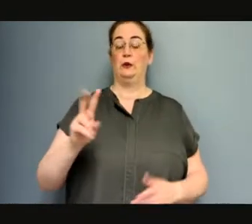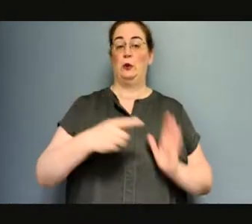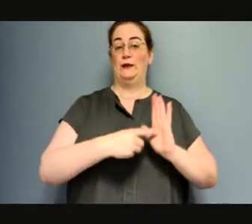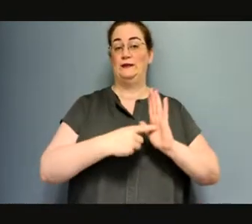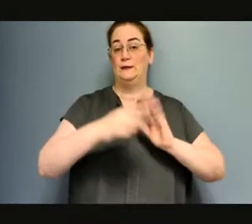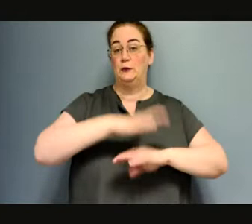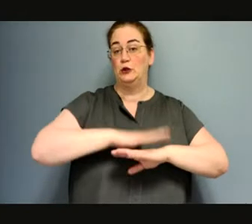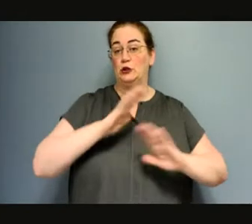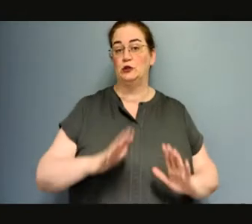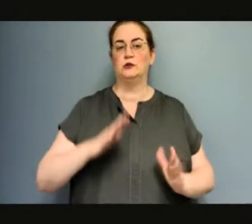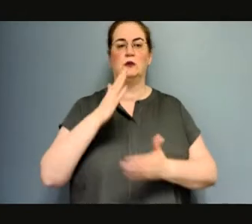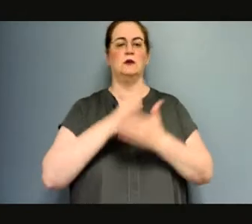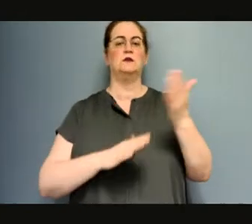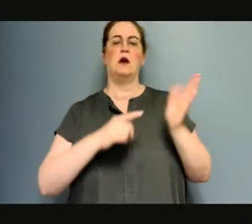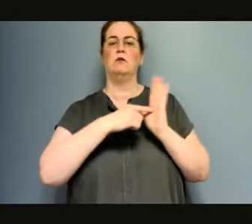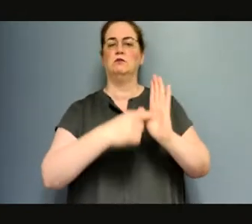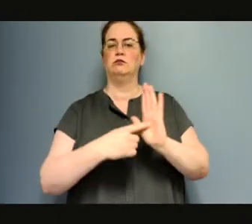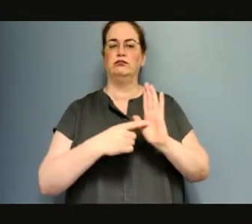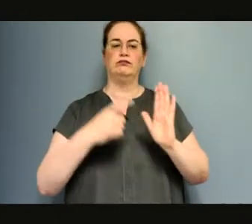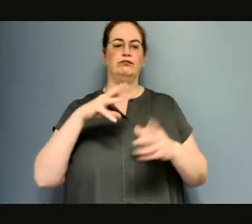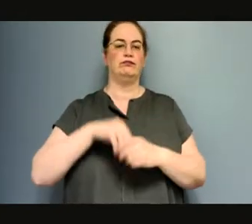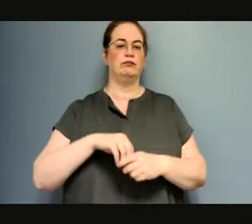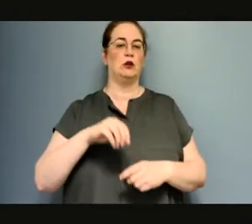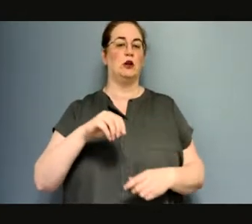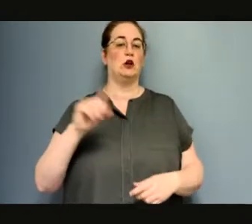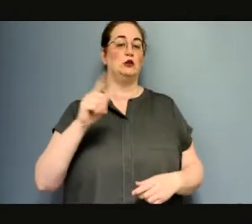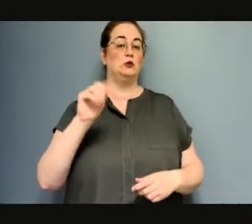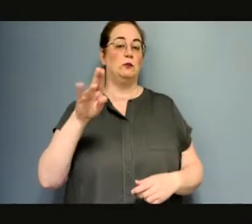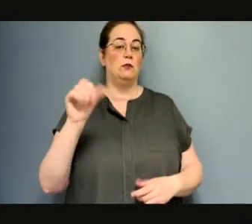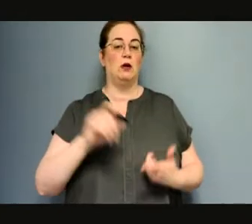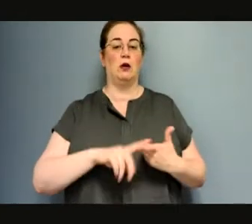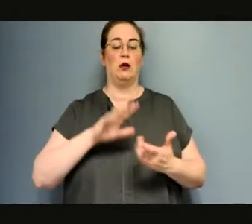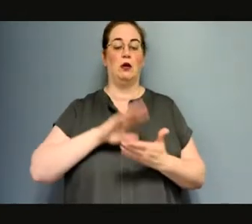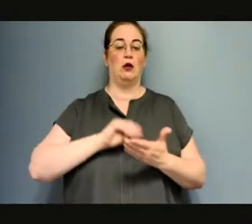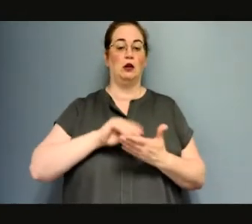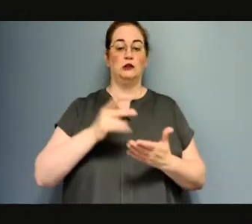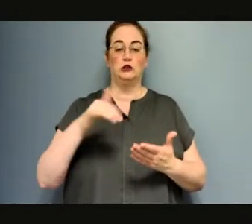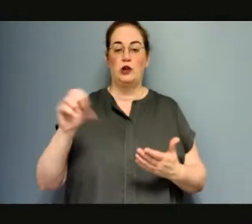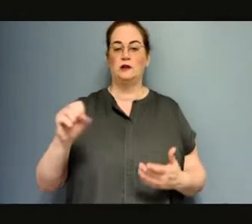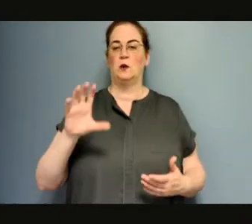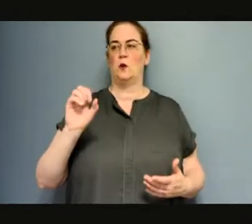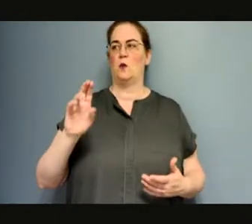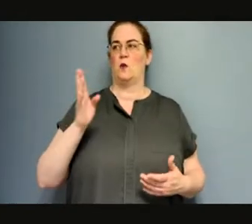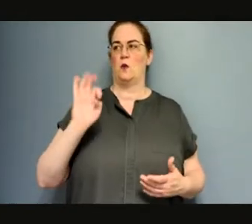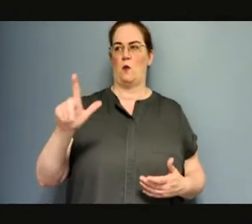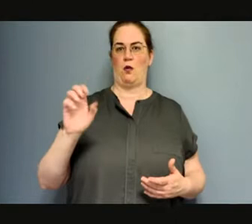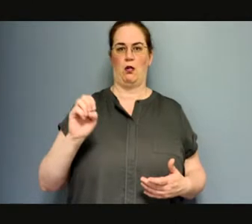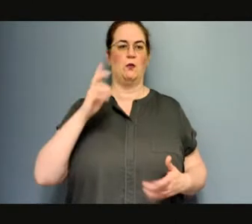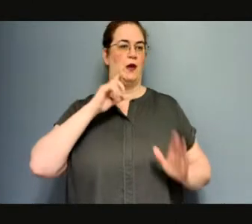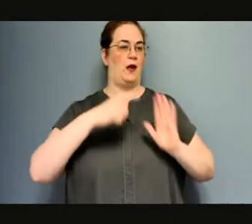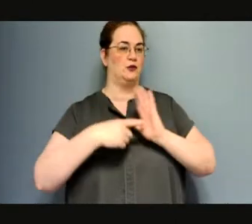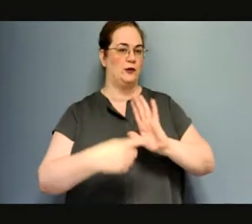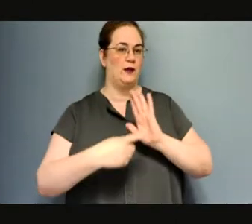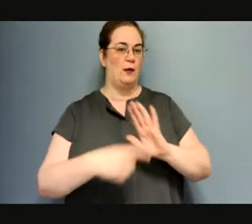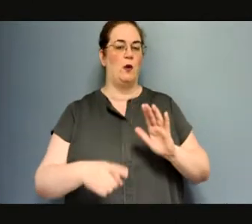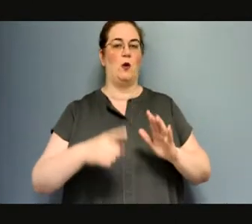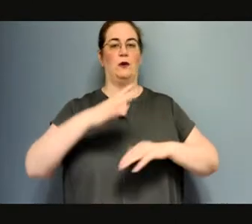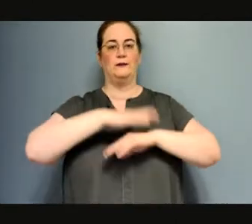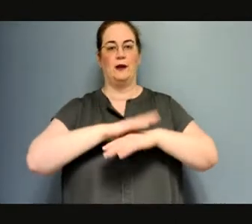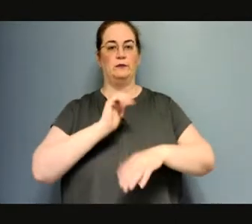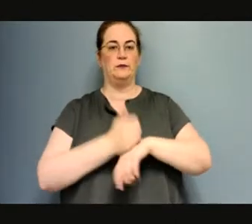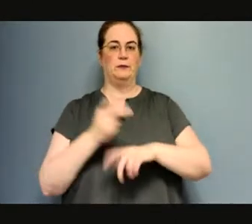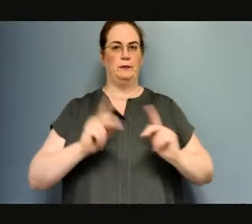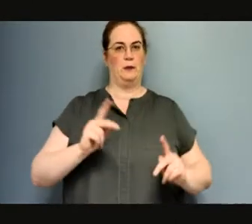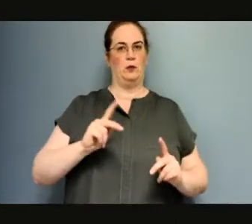exhibitors, and some of the featured events included Zumba, learning chess, and cornhole. We actually had demonstrations and tables set up where